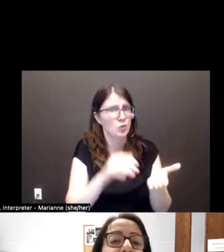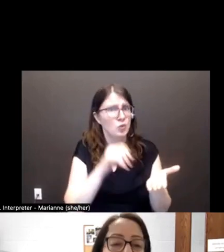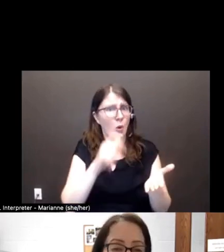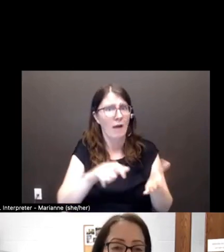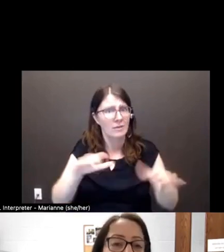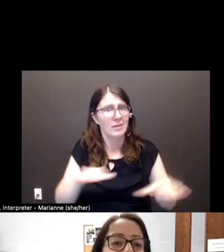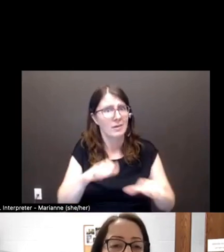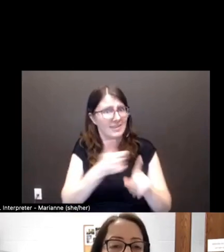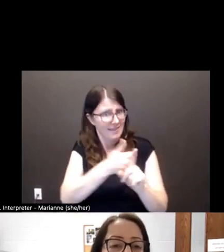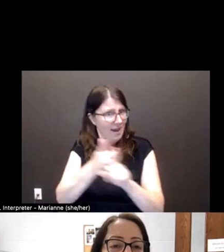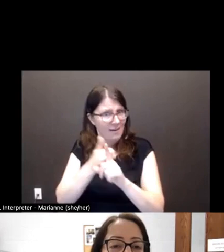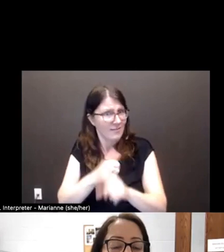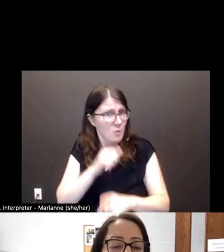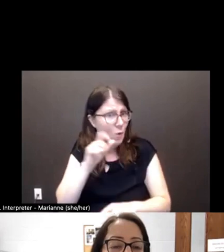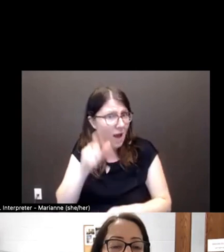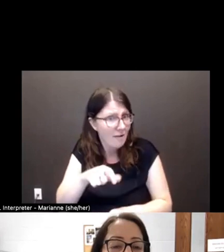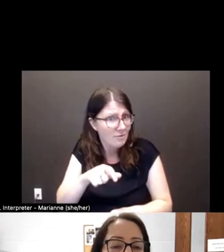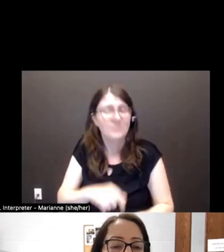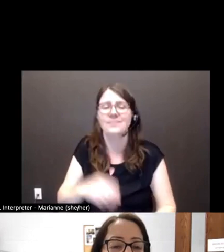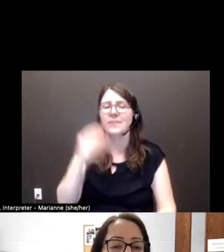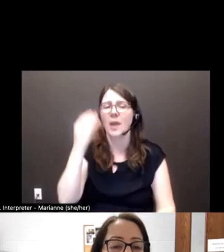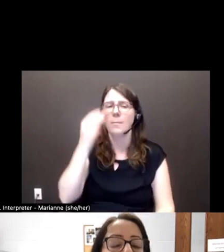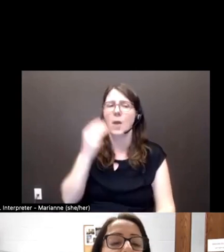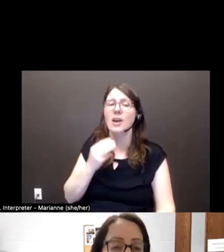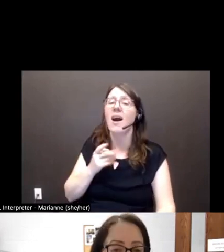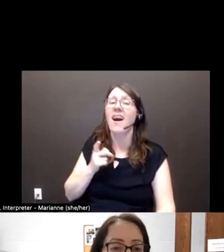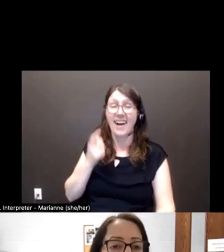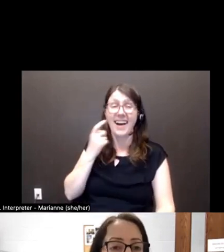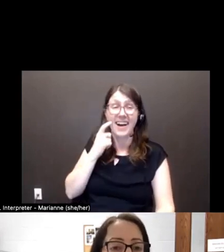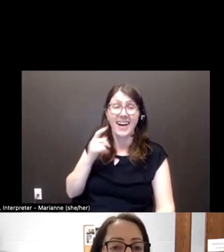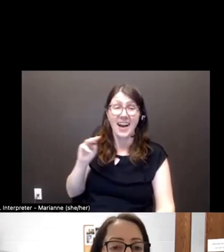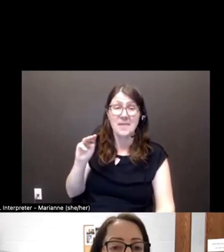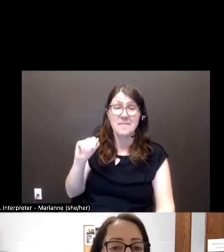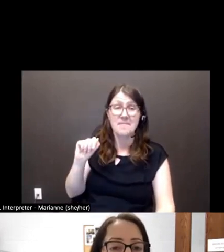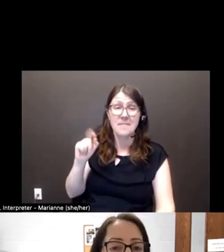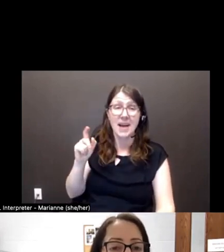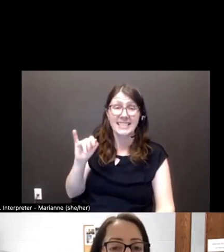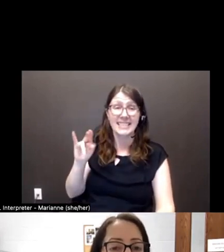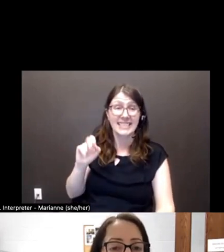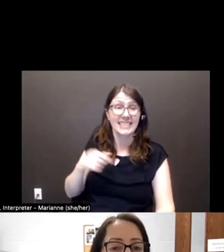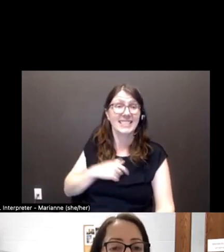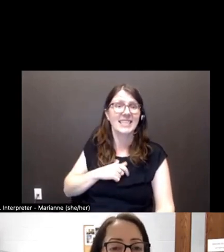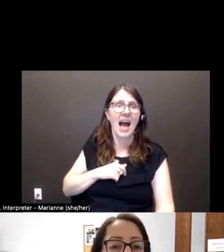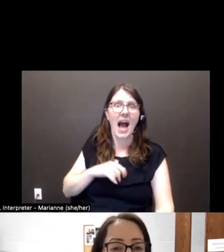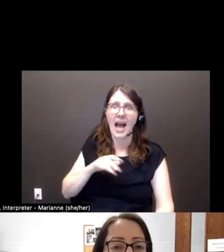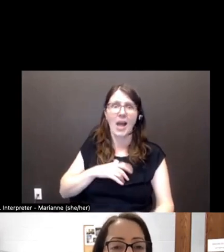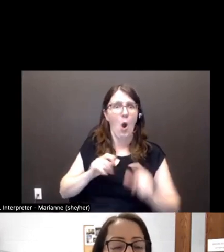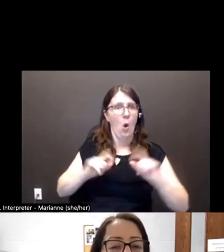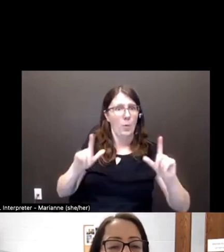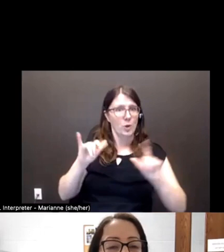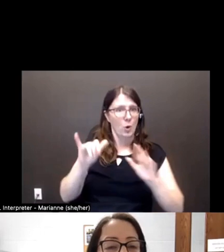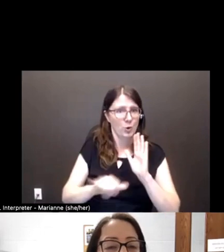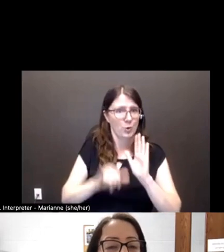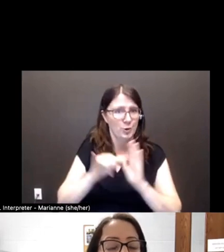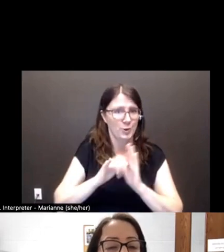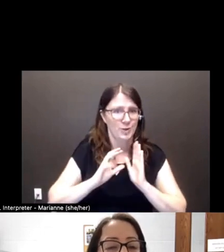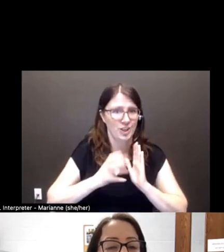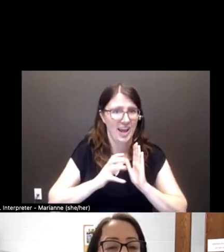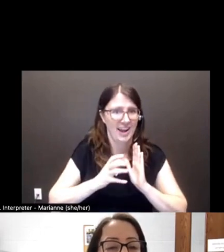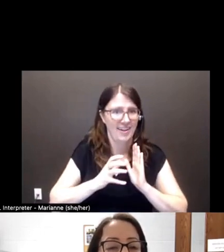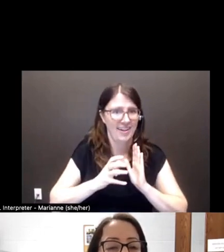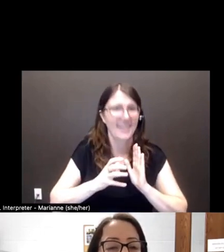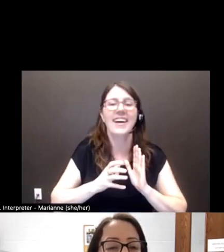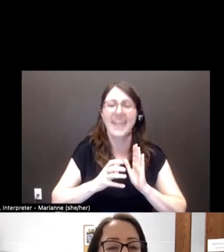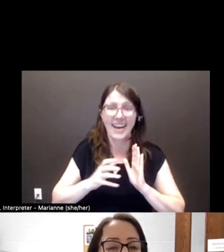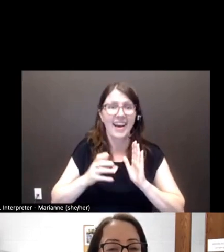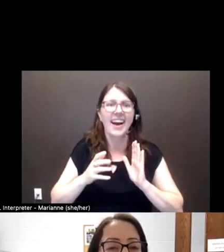to your YouTube videos, because when I looked at your playlist, which was really nice to see as well, on your cover of your videos, you are